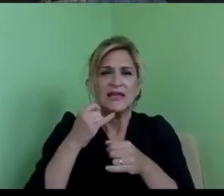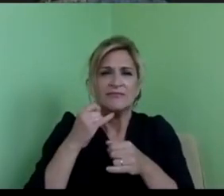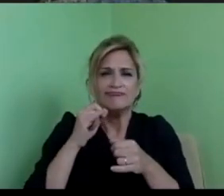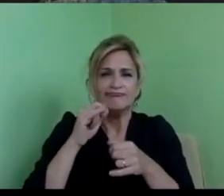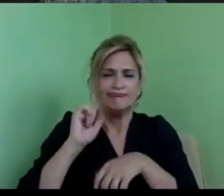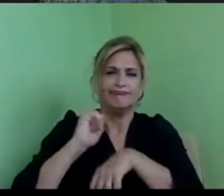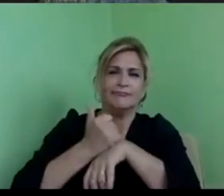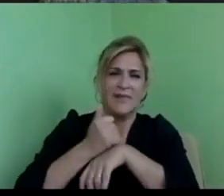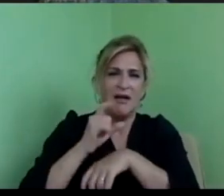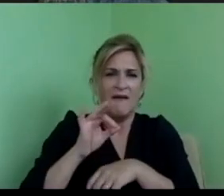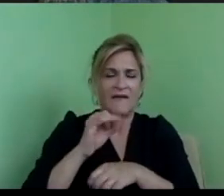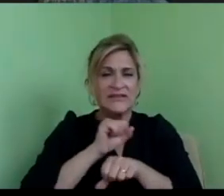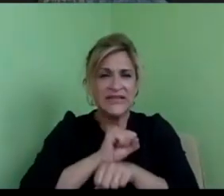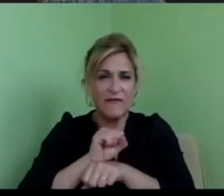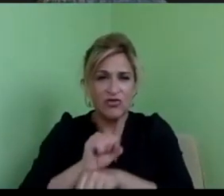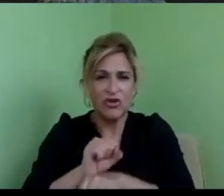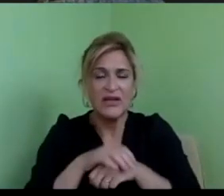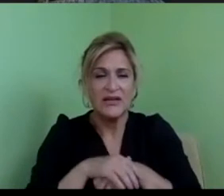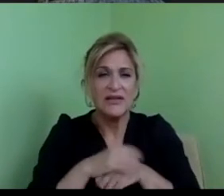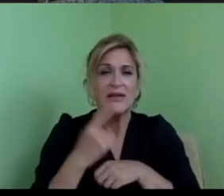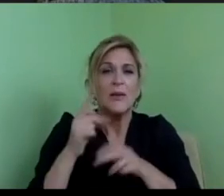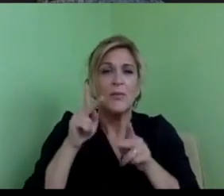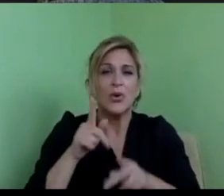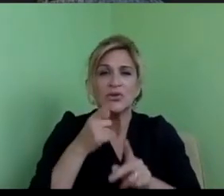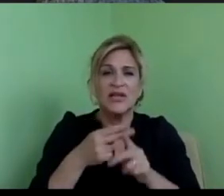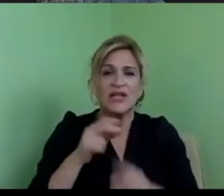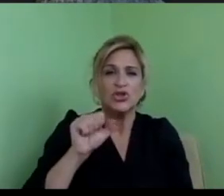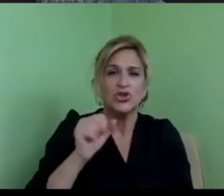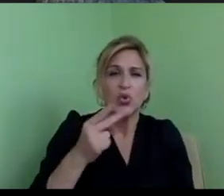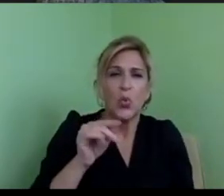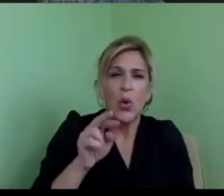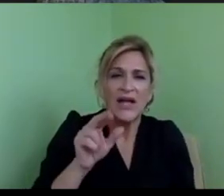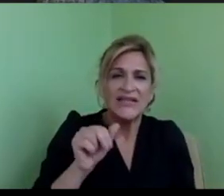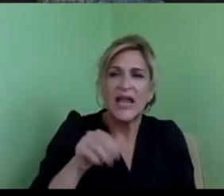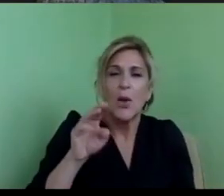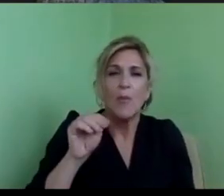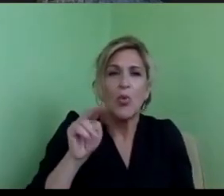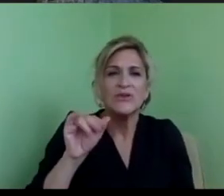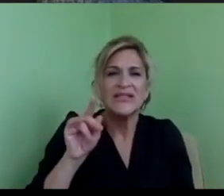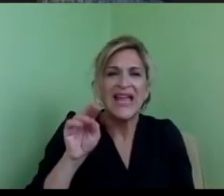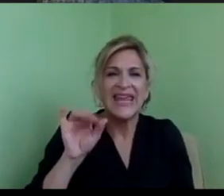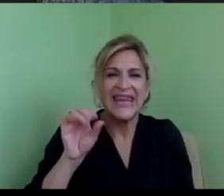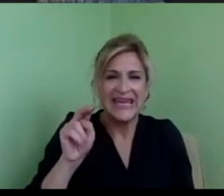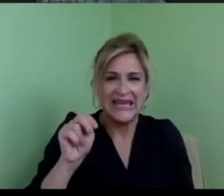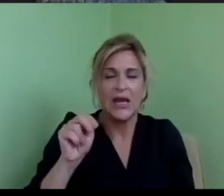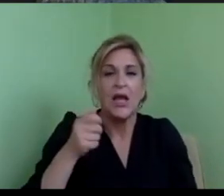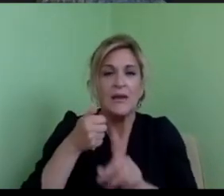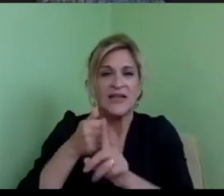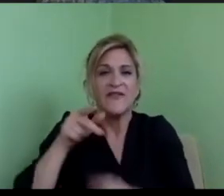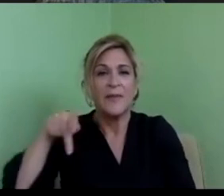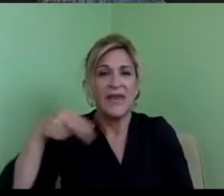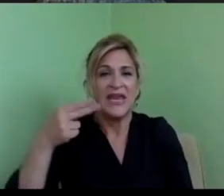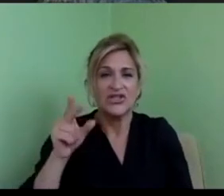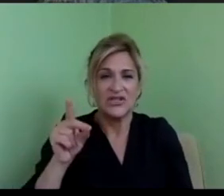and someone named um shawande mustakim a phd um wrote a book called